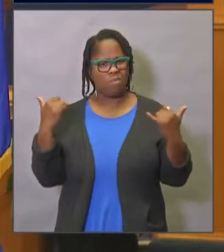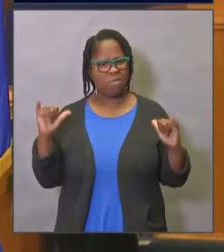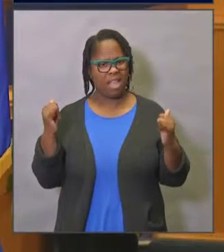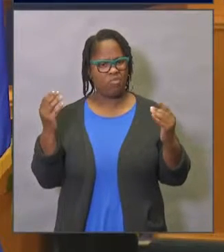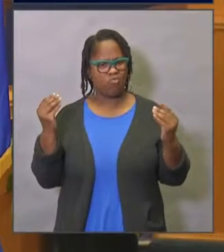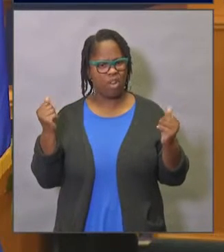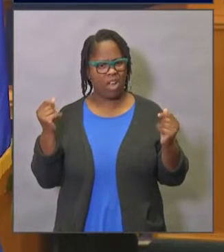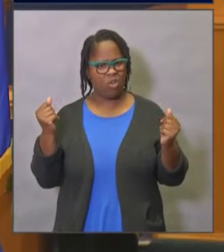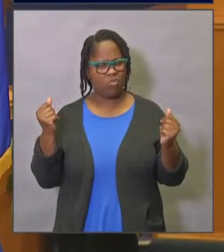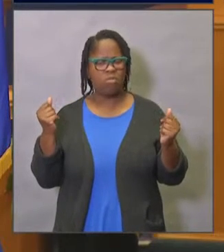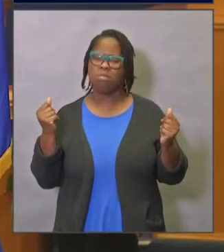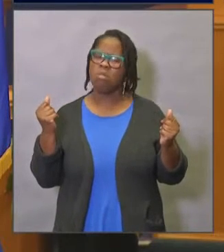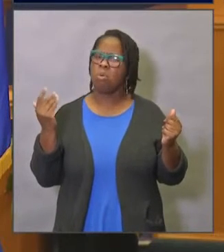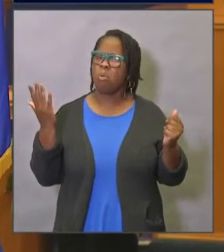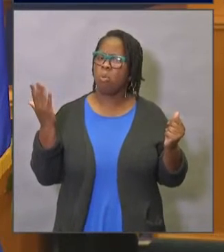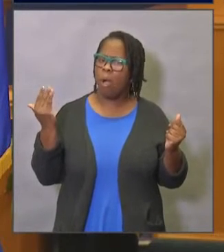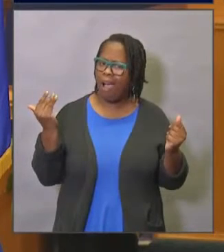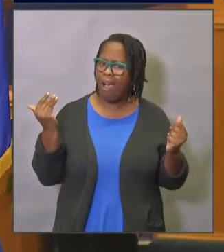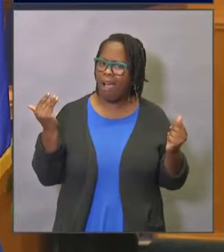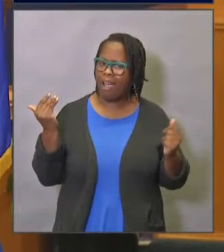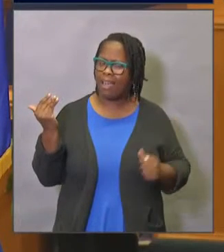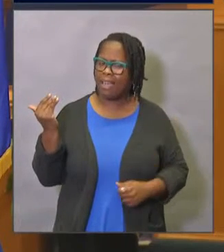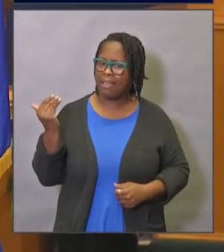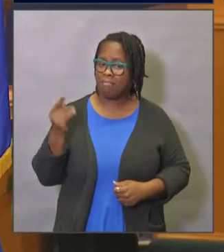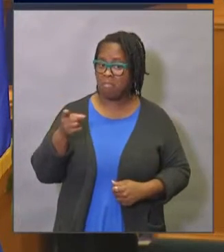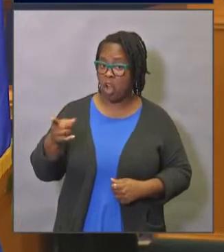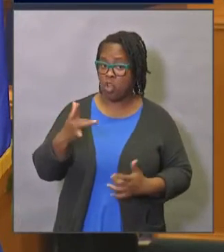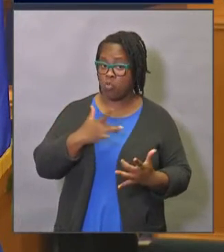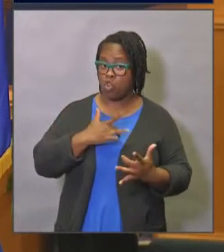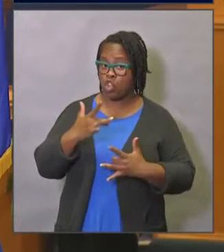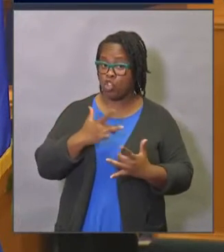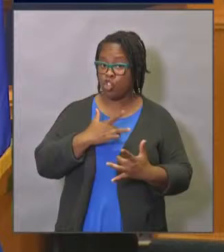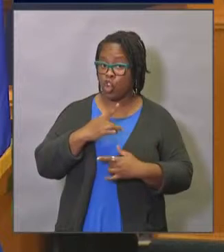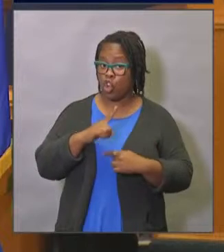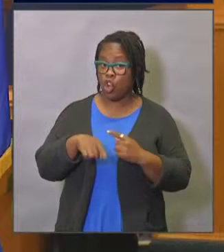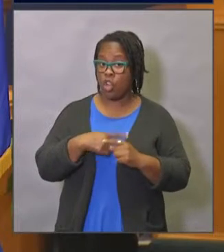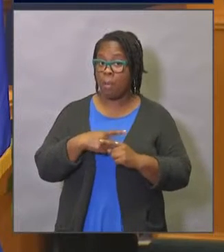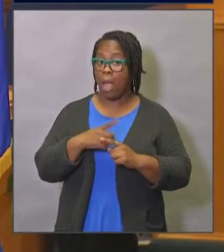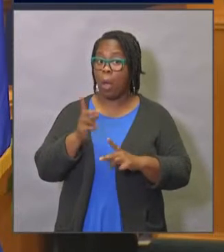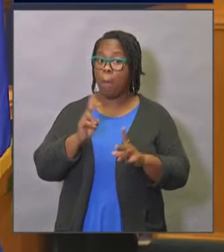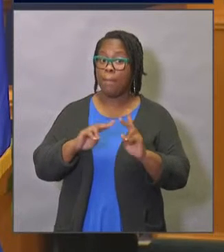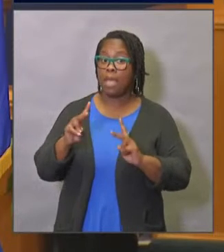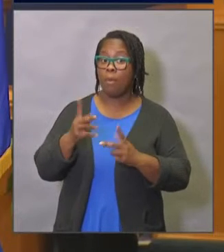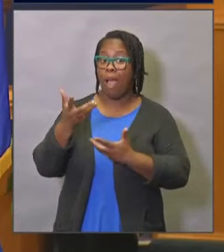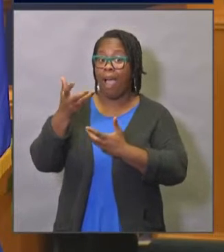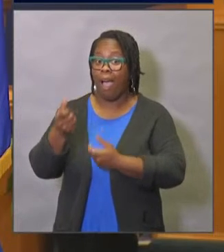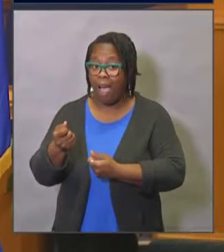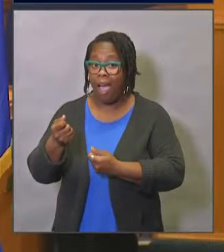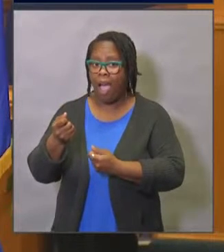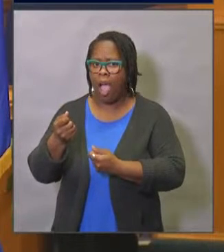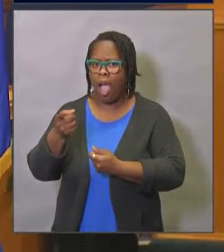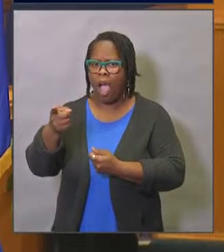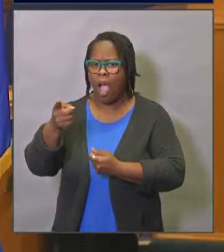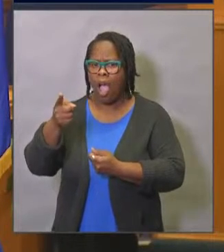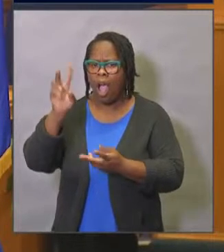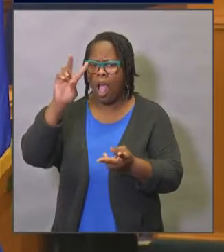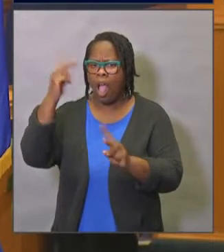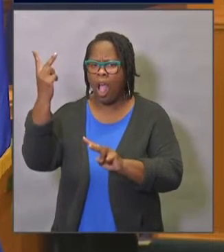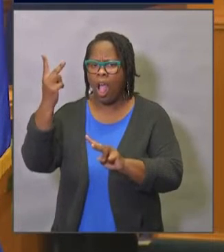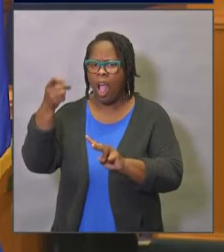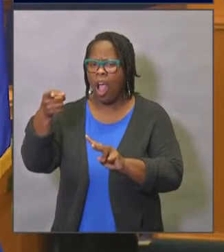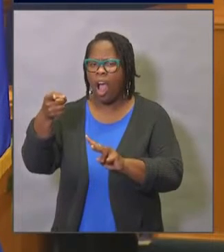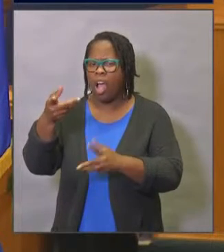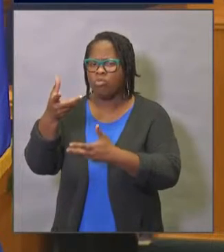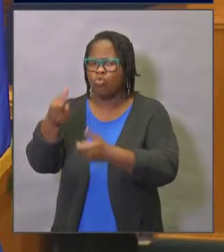that? And are you concerned at all about undermining public confidence if you change your mind on these